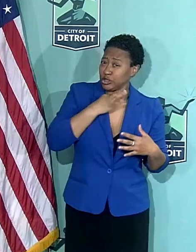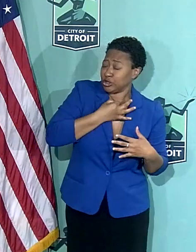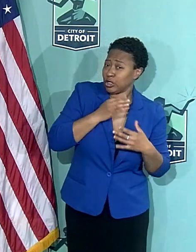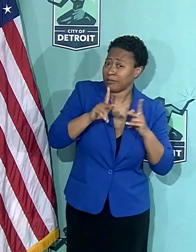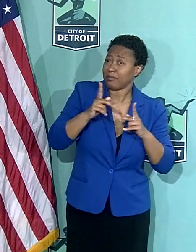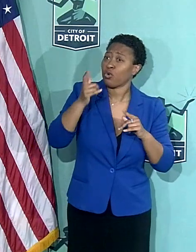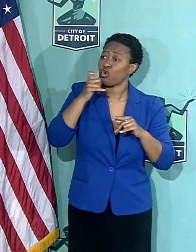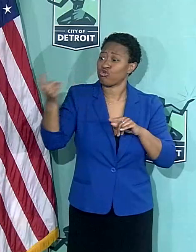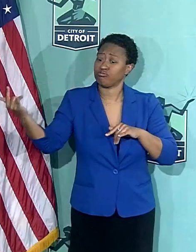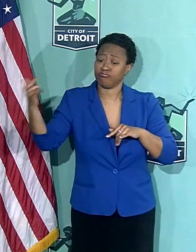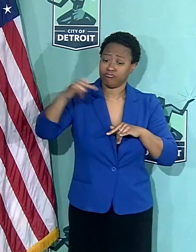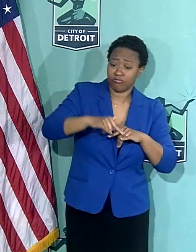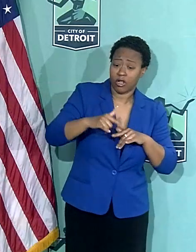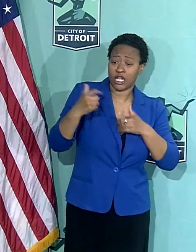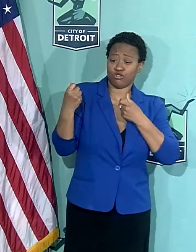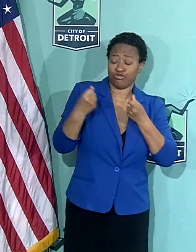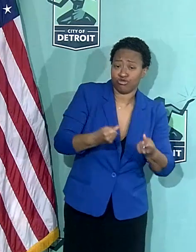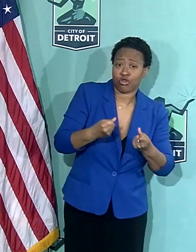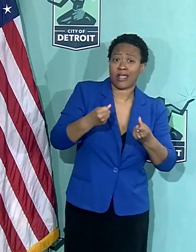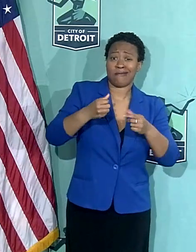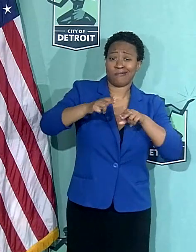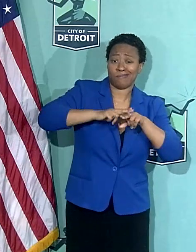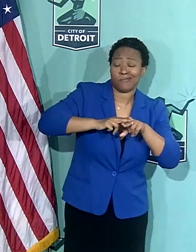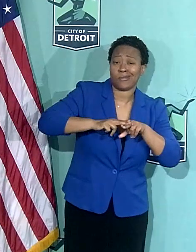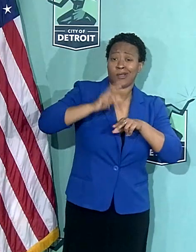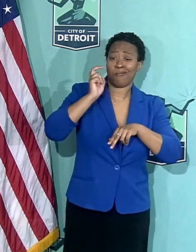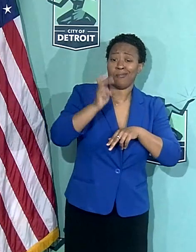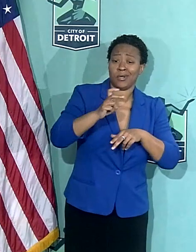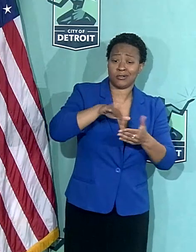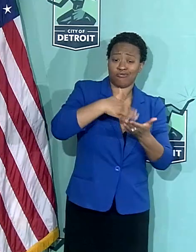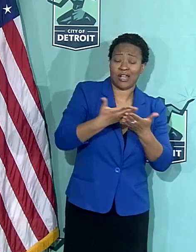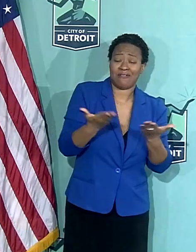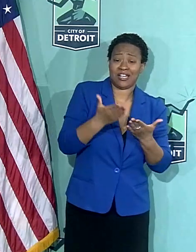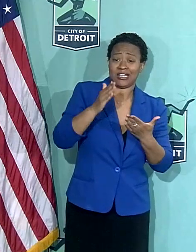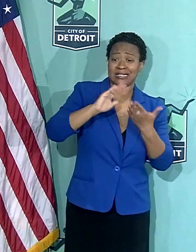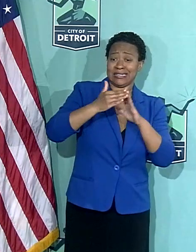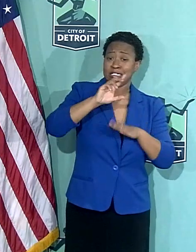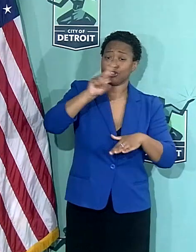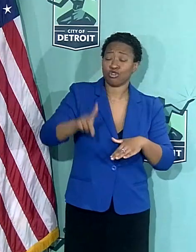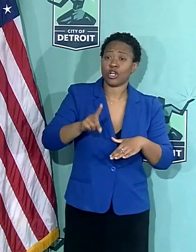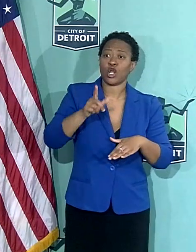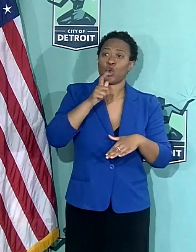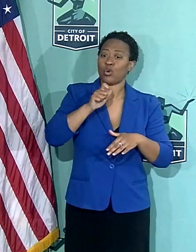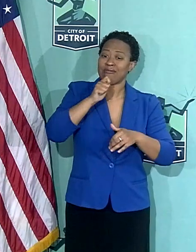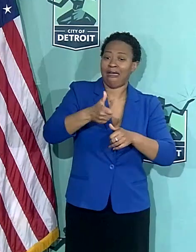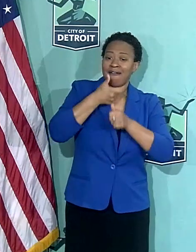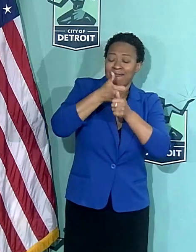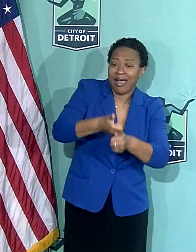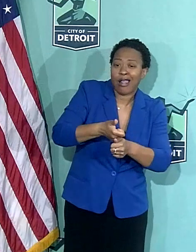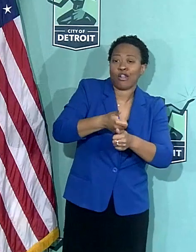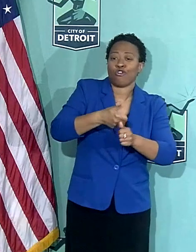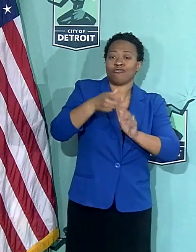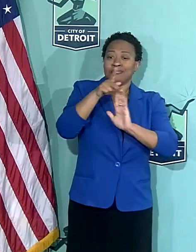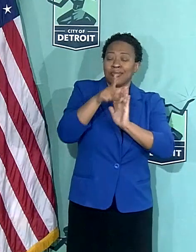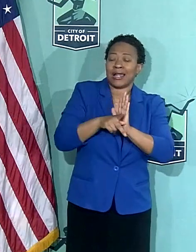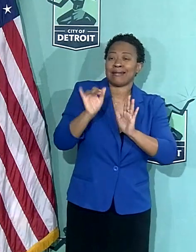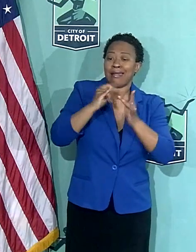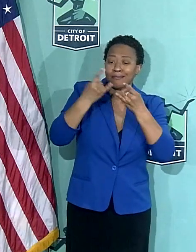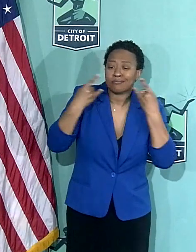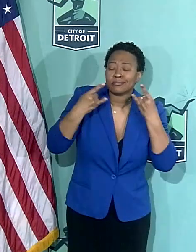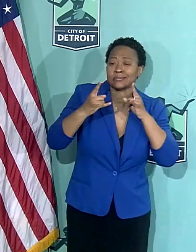get tested, or who may not perhaps be as disciplined as Detroiters in terms of masks and social